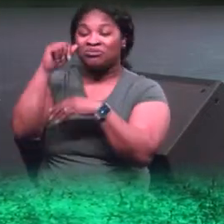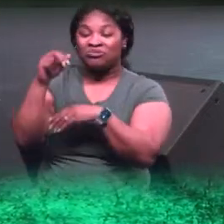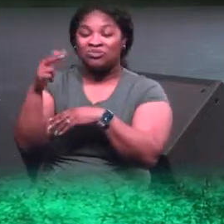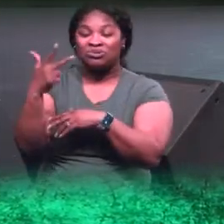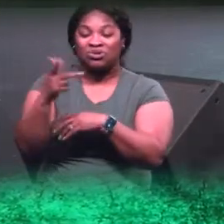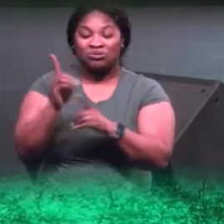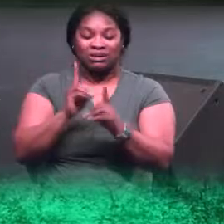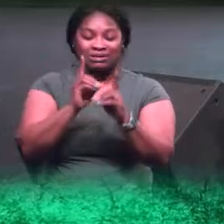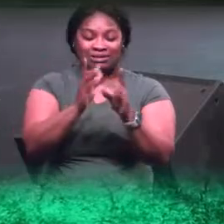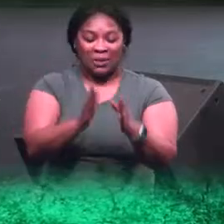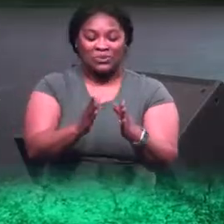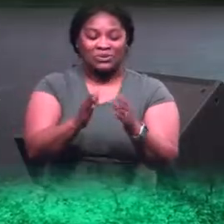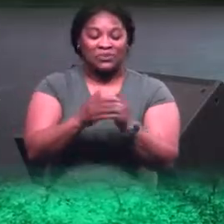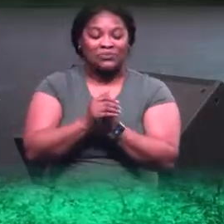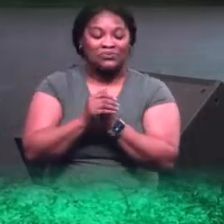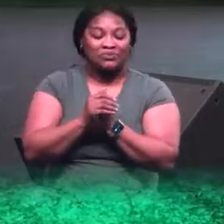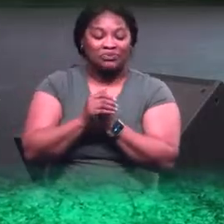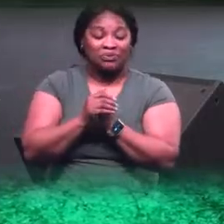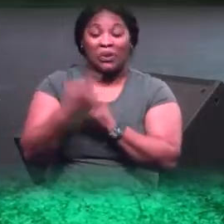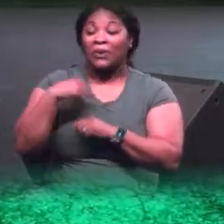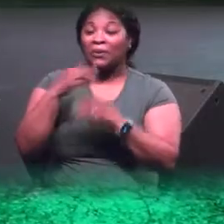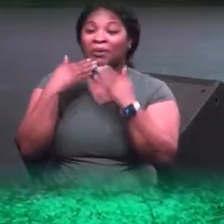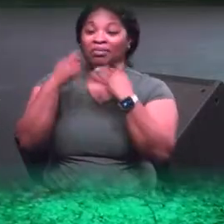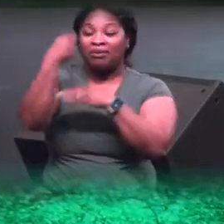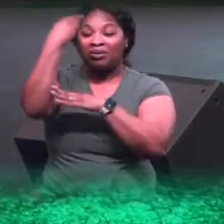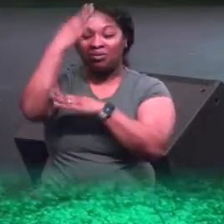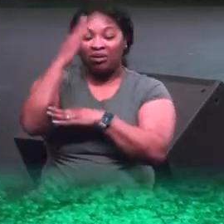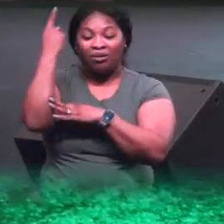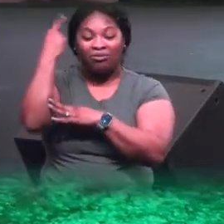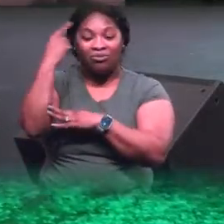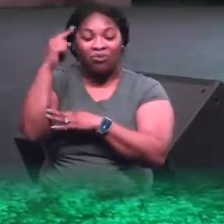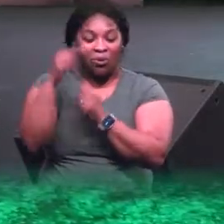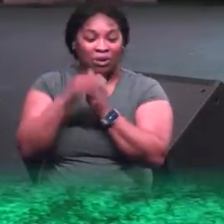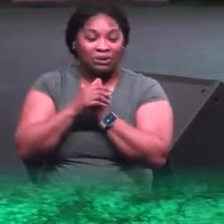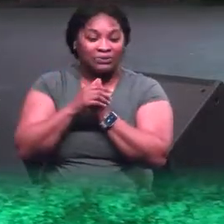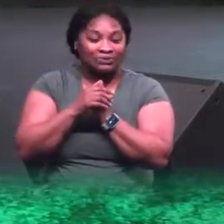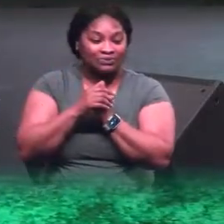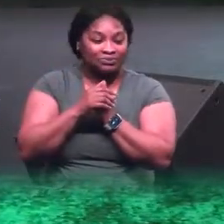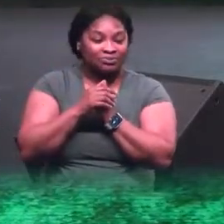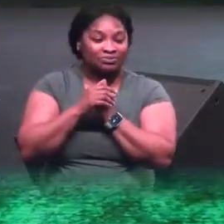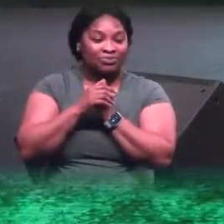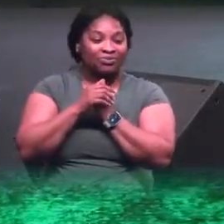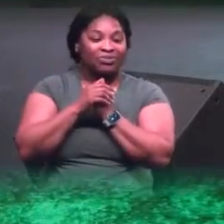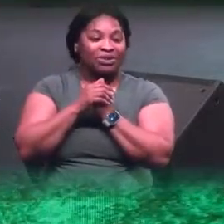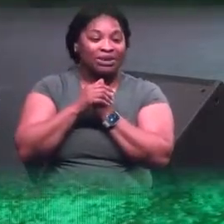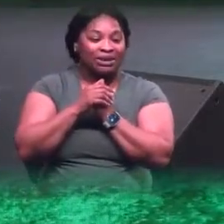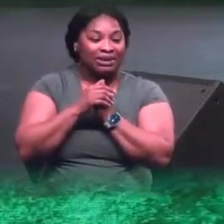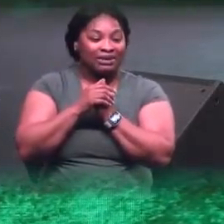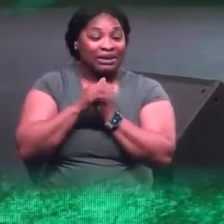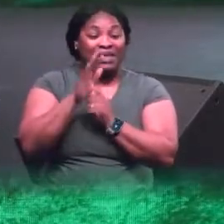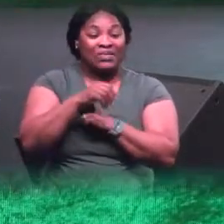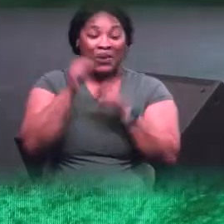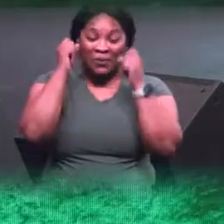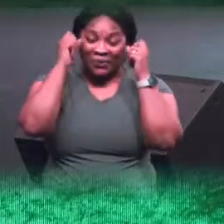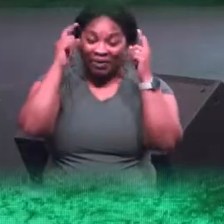three disciples. We thank you, God, for their rising this